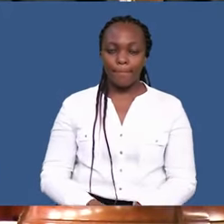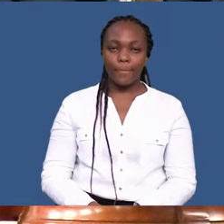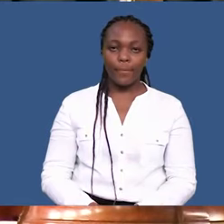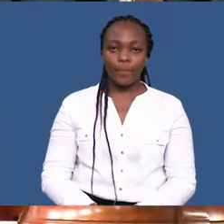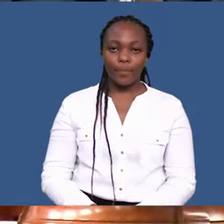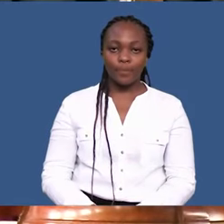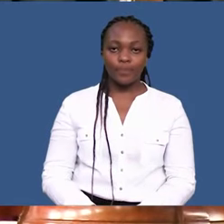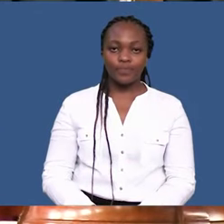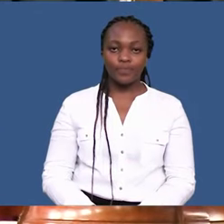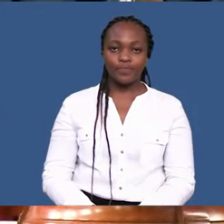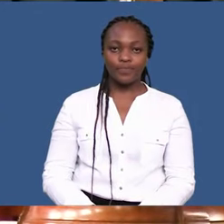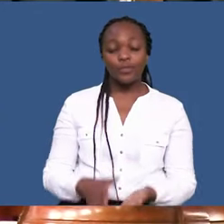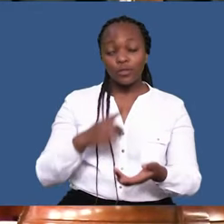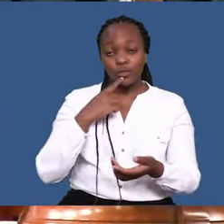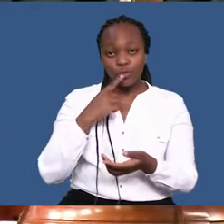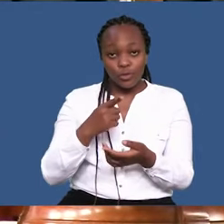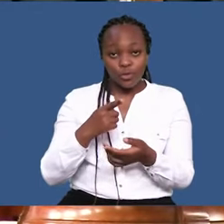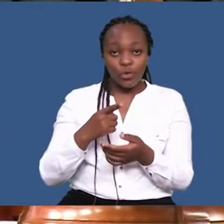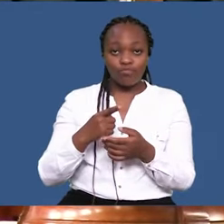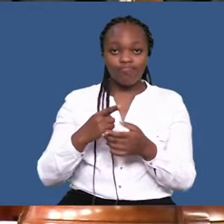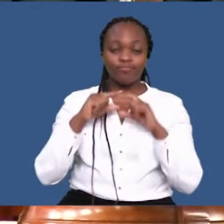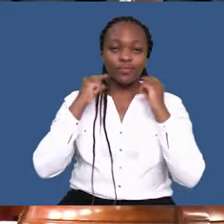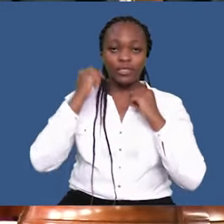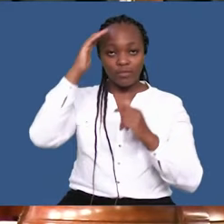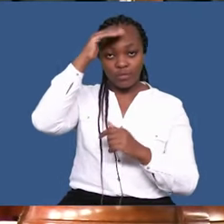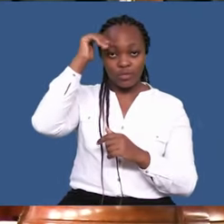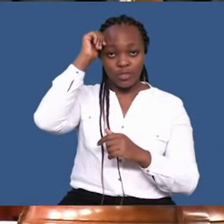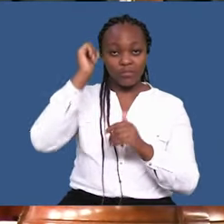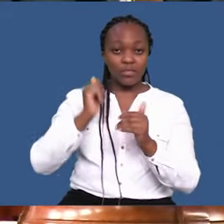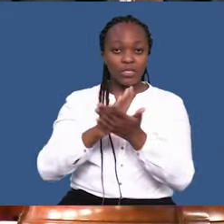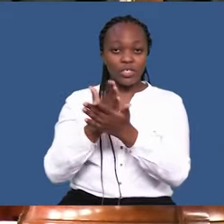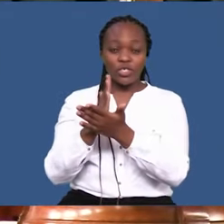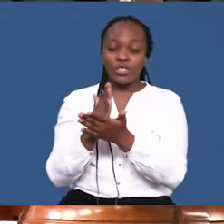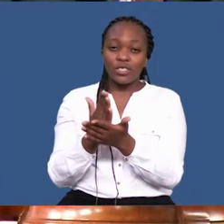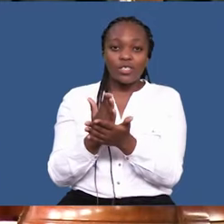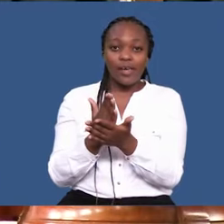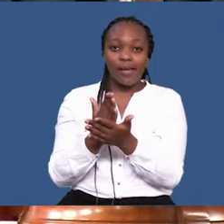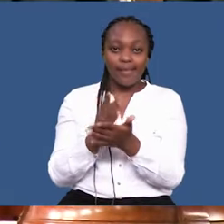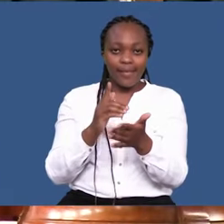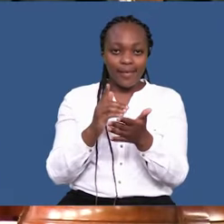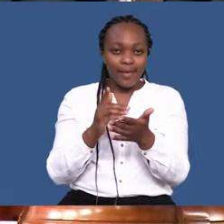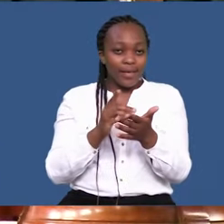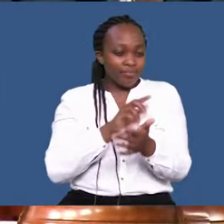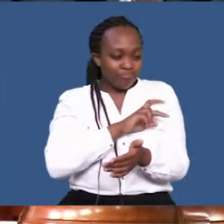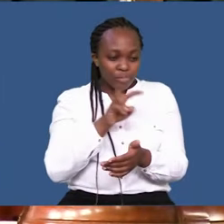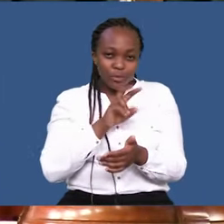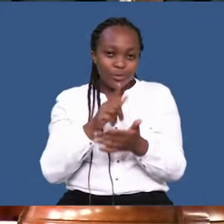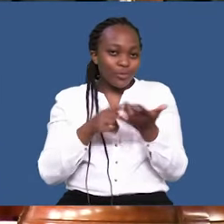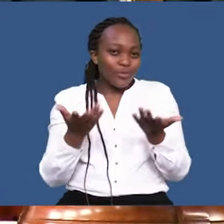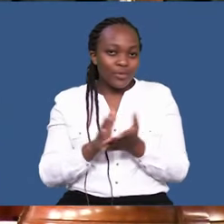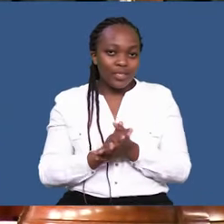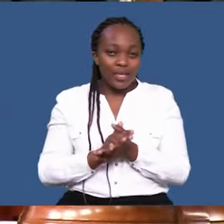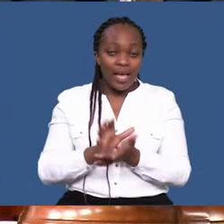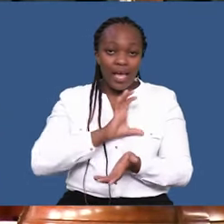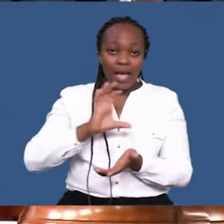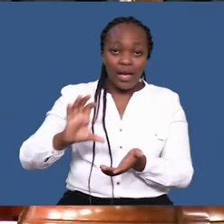So from what Reverend Josephine shared with us, we saw that Christ is